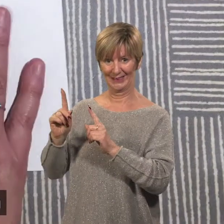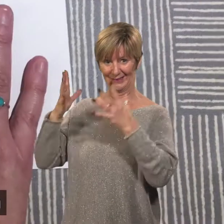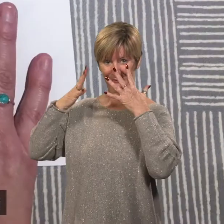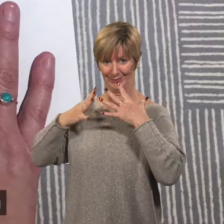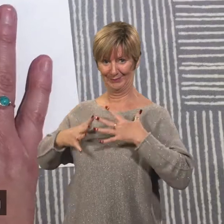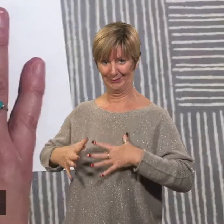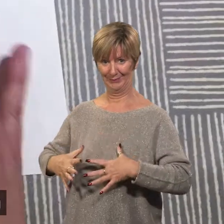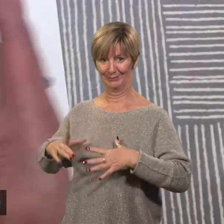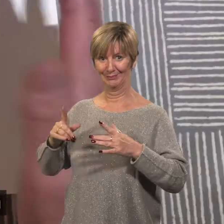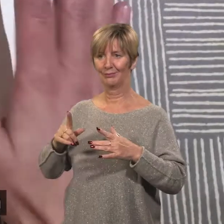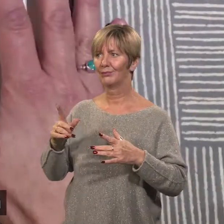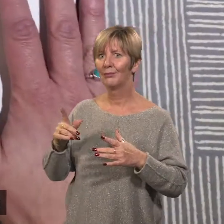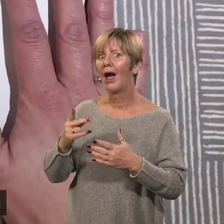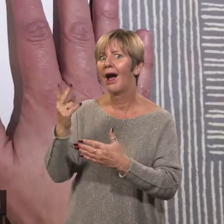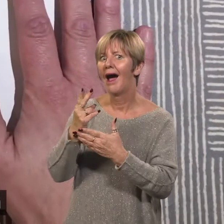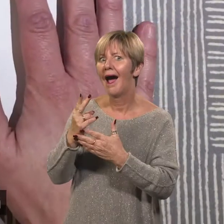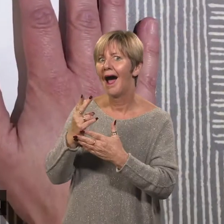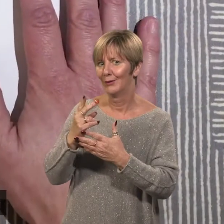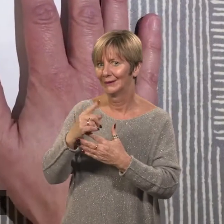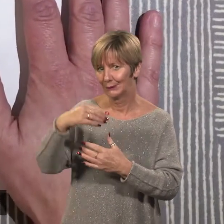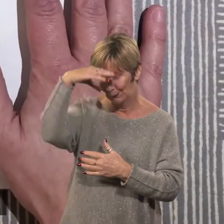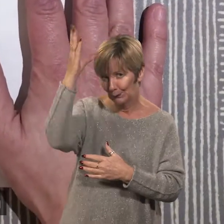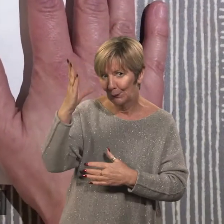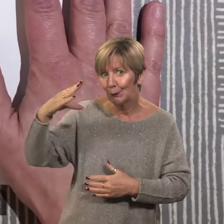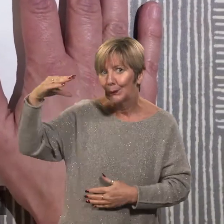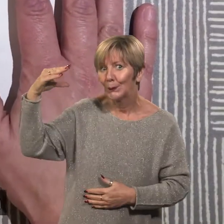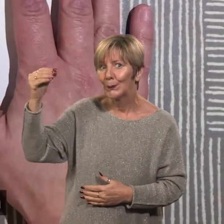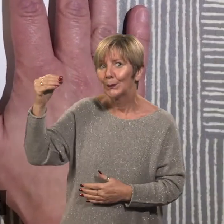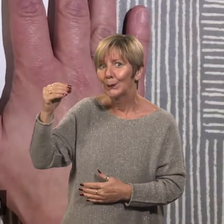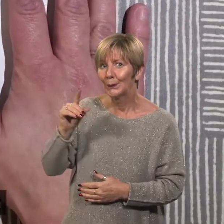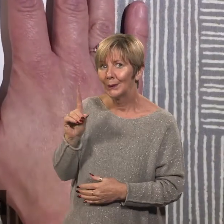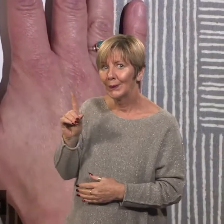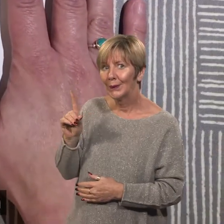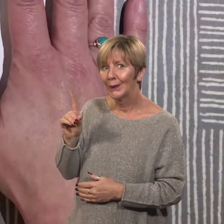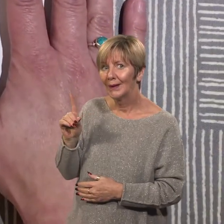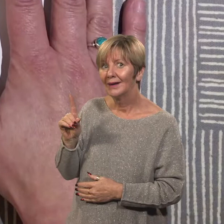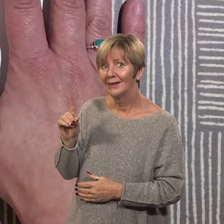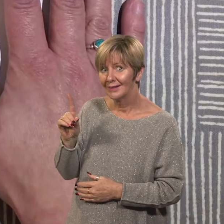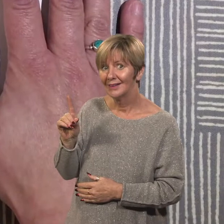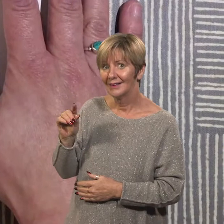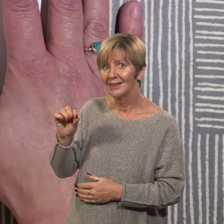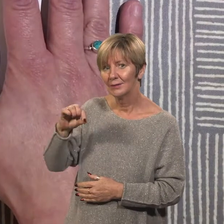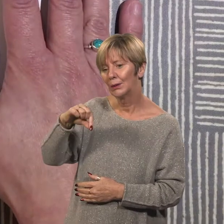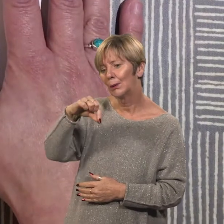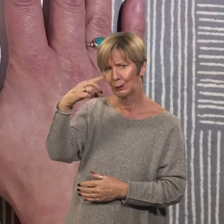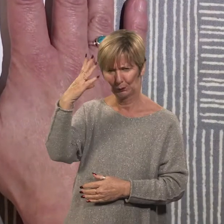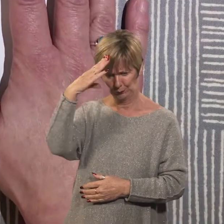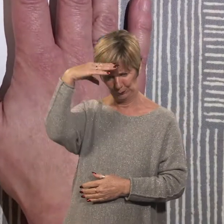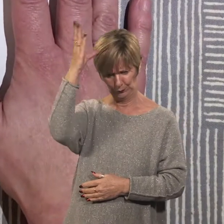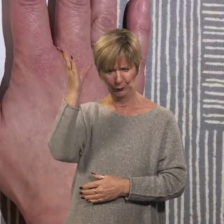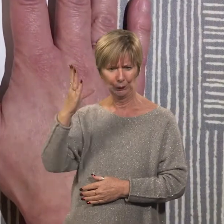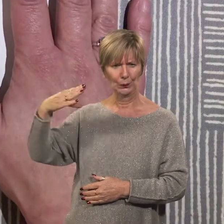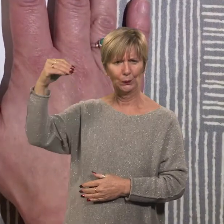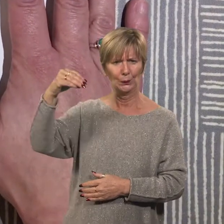the body, we've got to draw his hat, which is going to be a pointy shape,